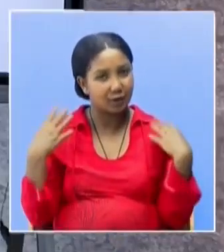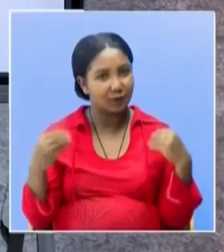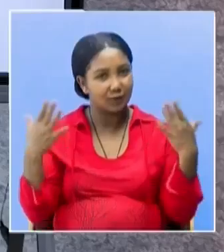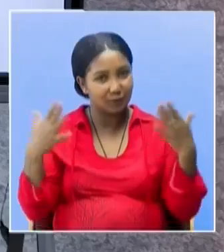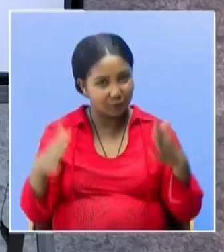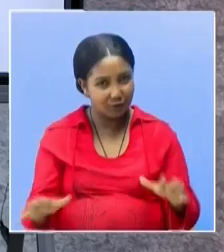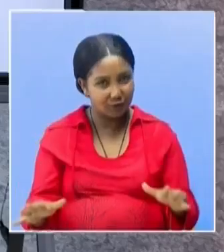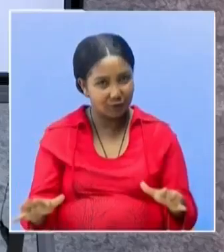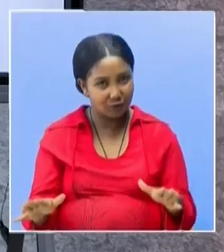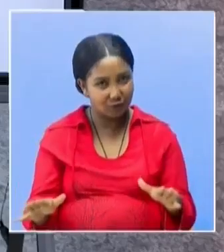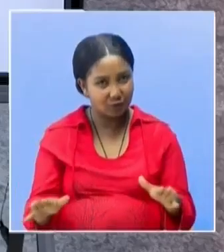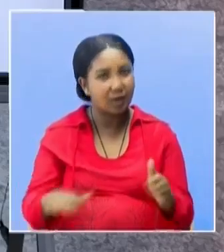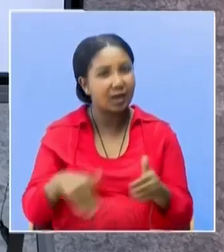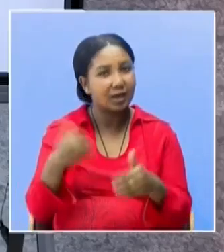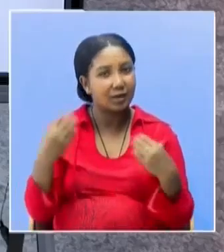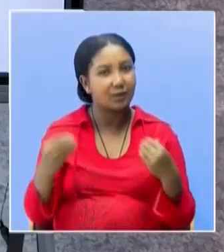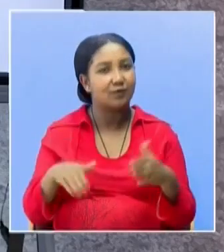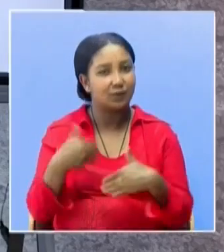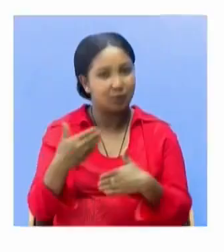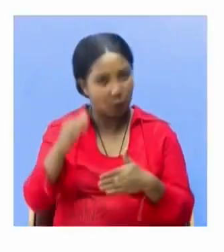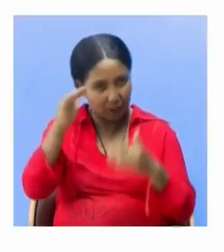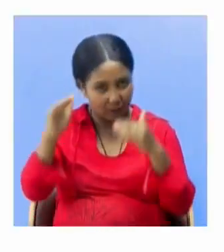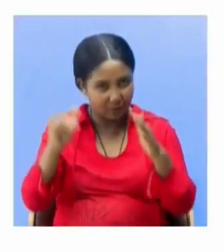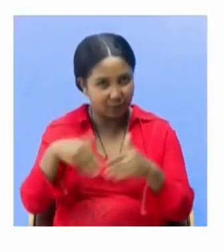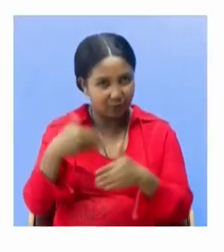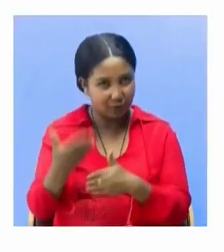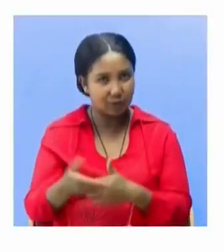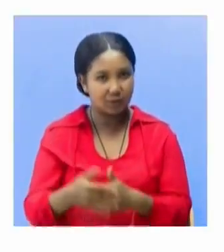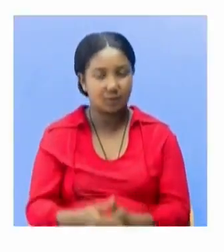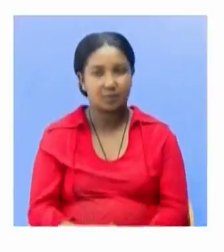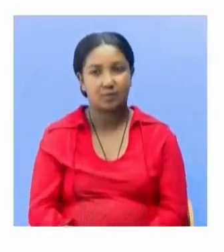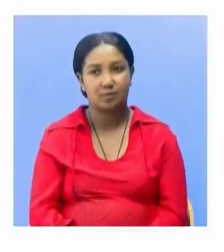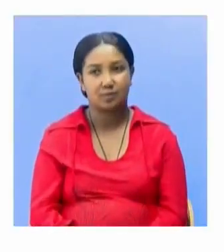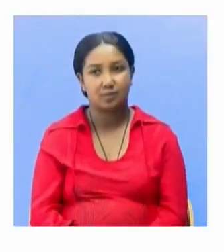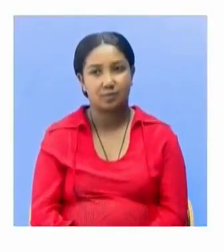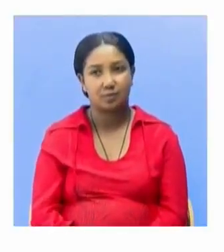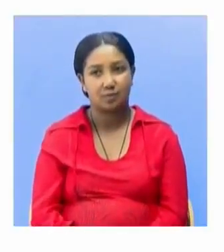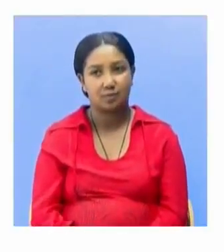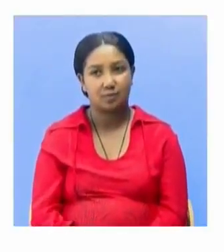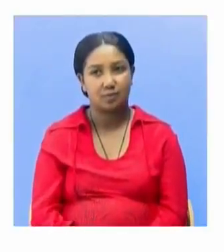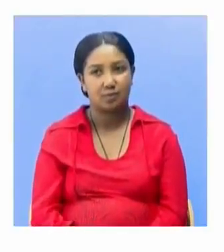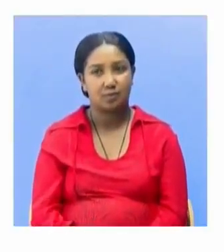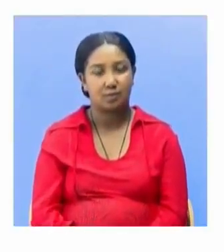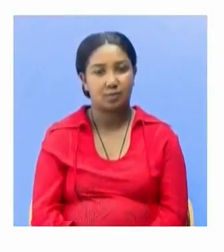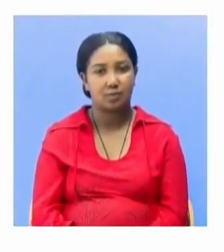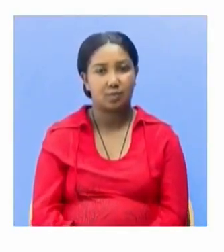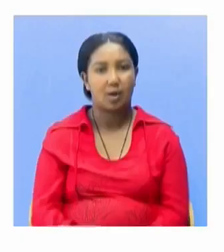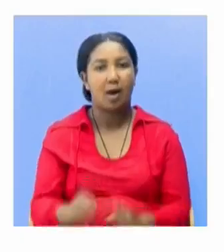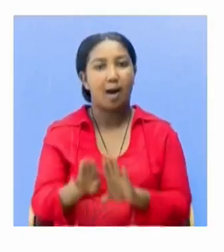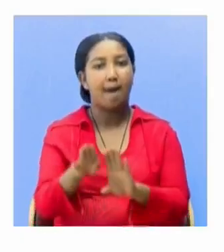it, what comes next? Yeah, opening is okay. Opening paragraph.